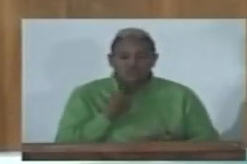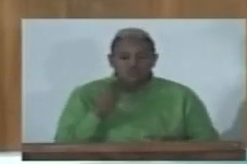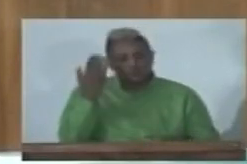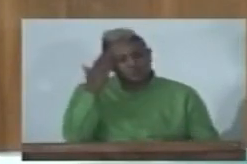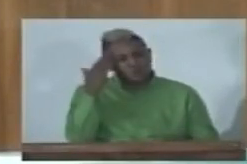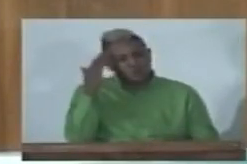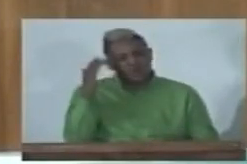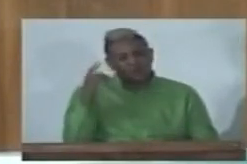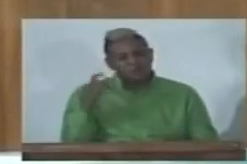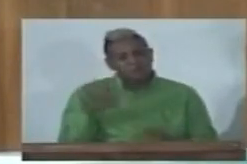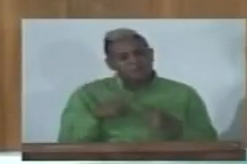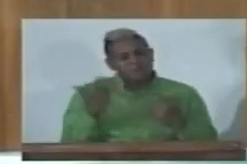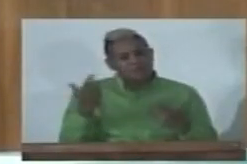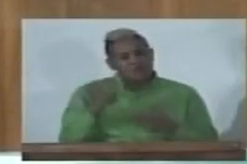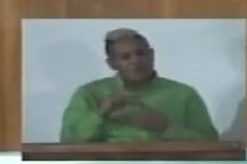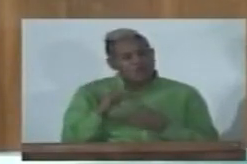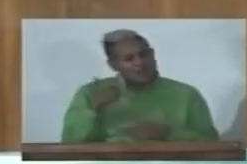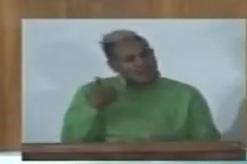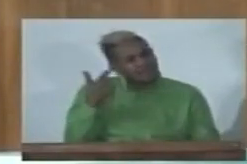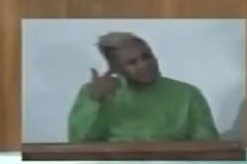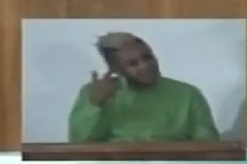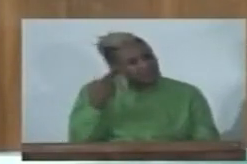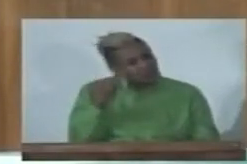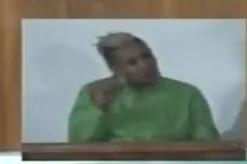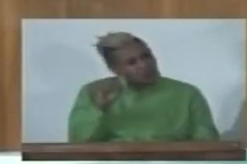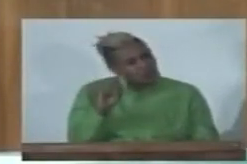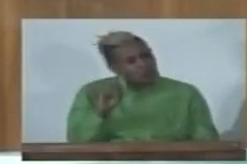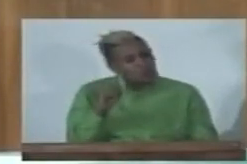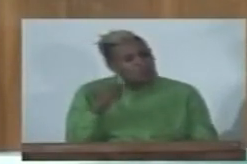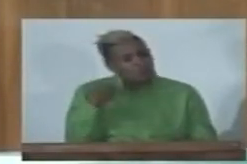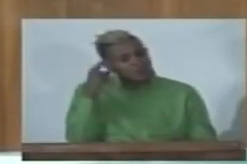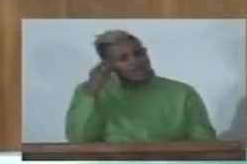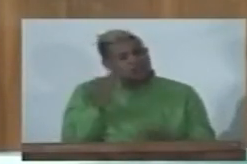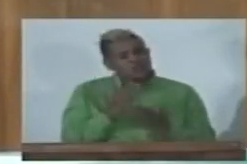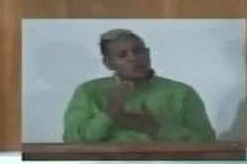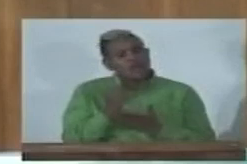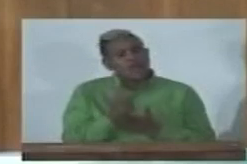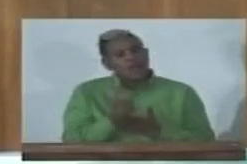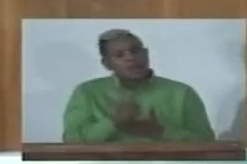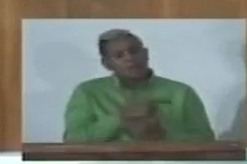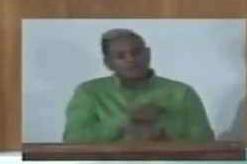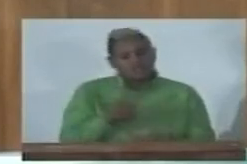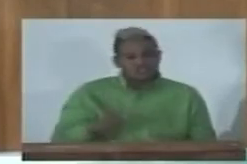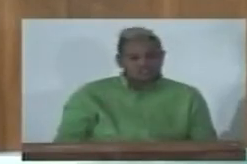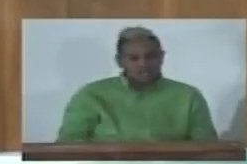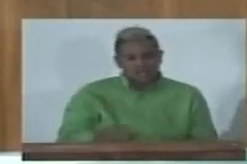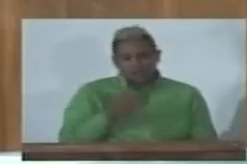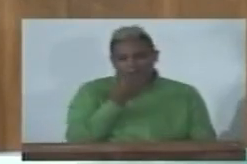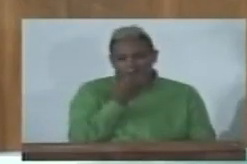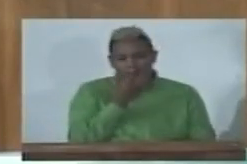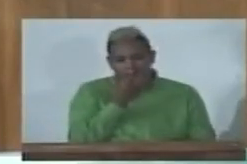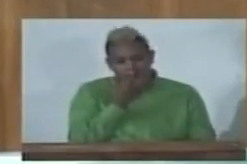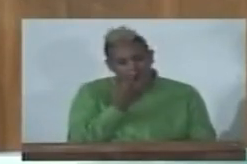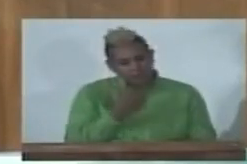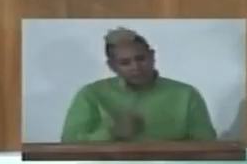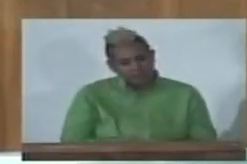major hurricane, I think it was Hugo, we had, through the help of the Chinese, worked on the Palisade Strip,